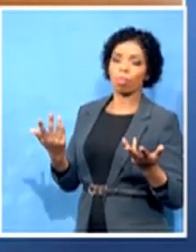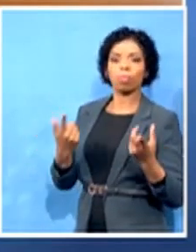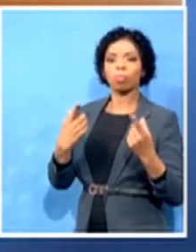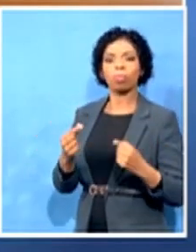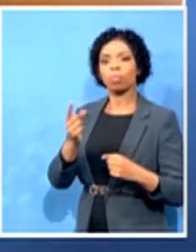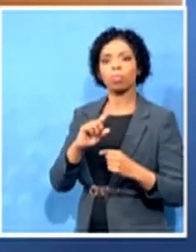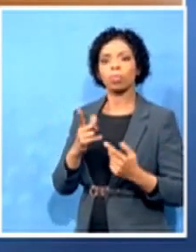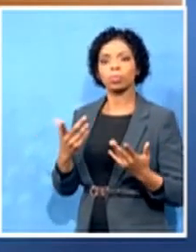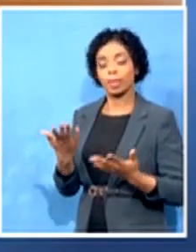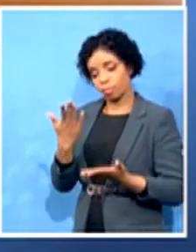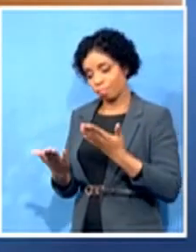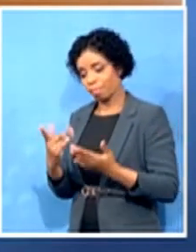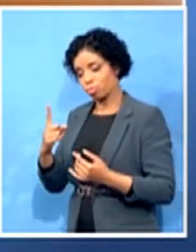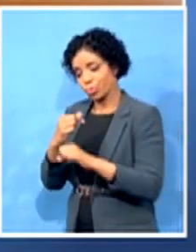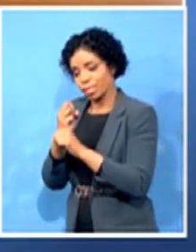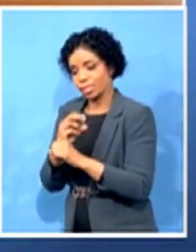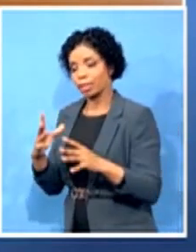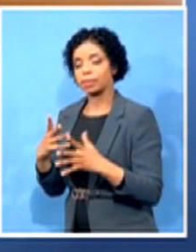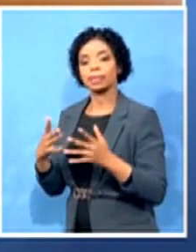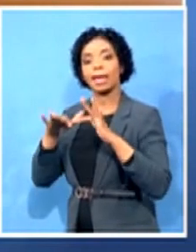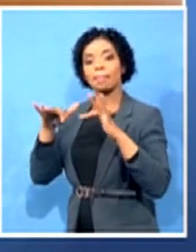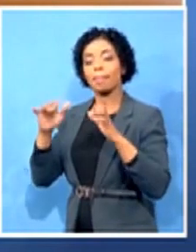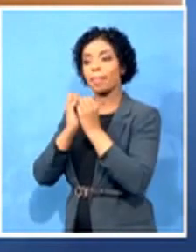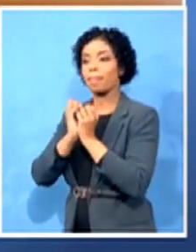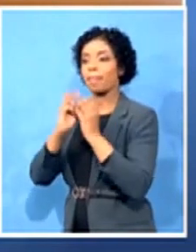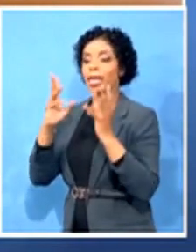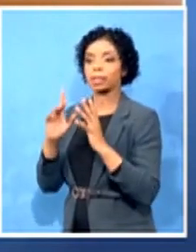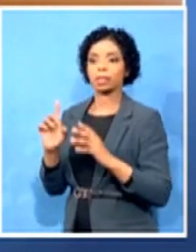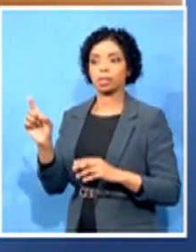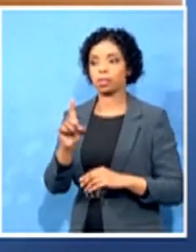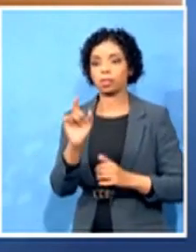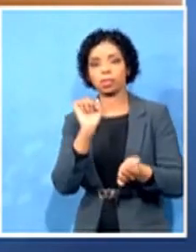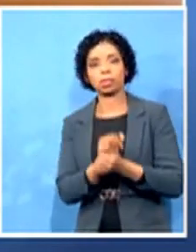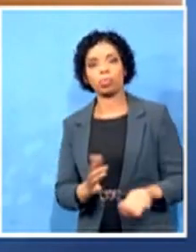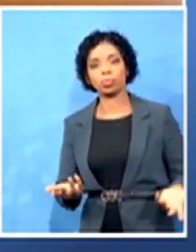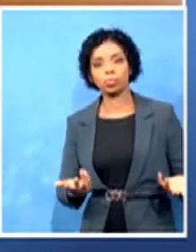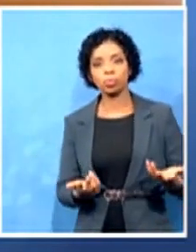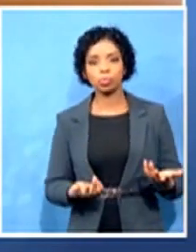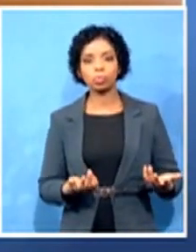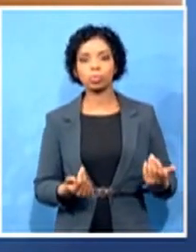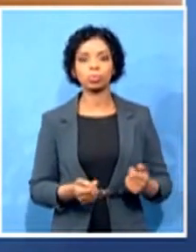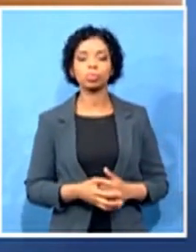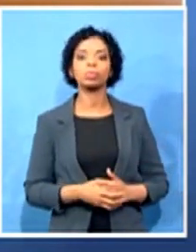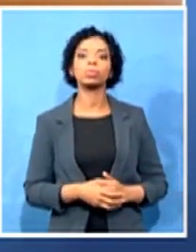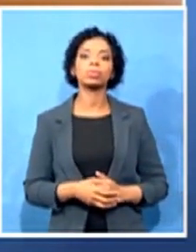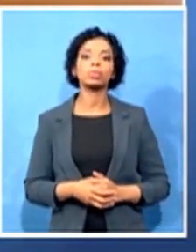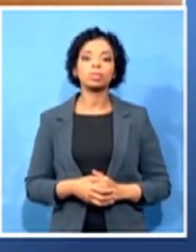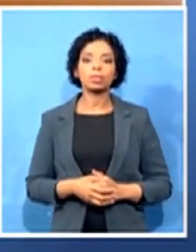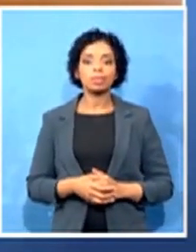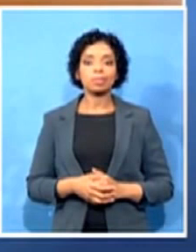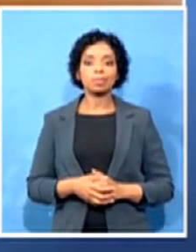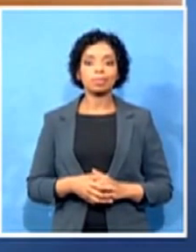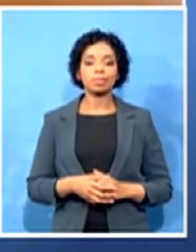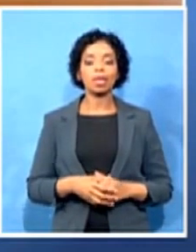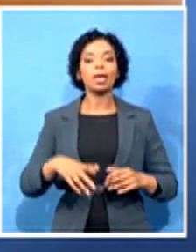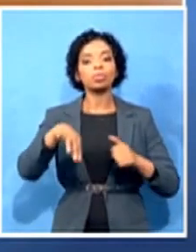thousands of people? I mean, social media and or electronic platforms has been with us now for the better 10 years,